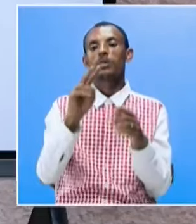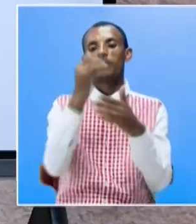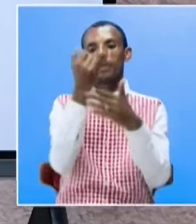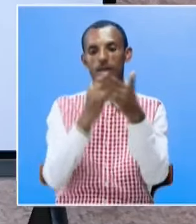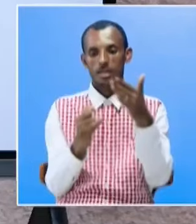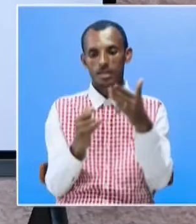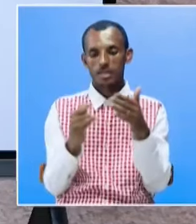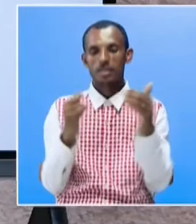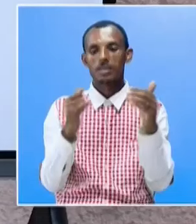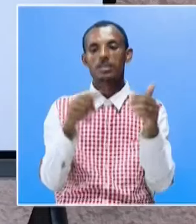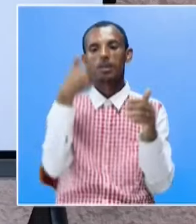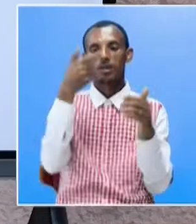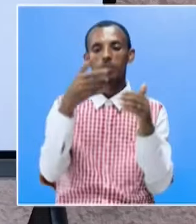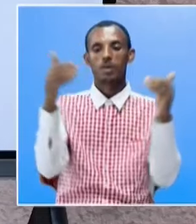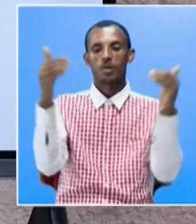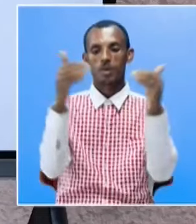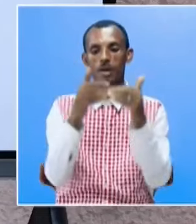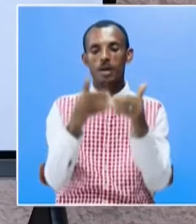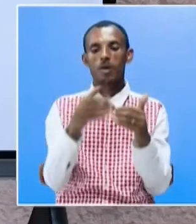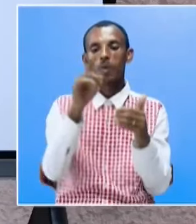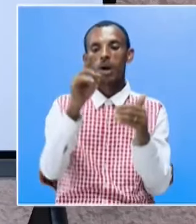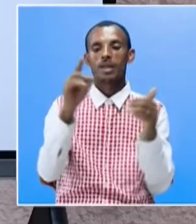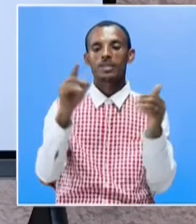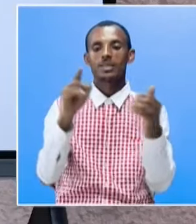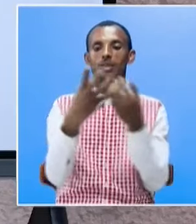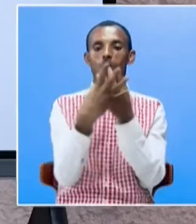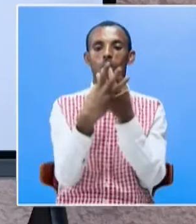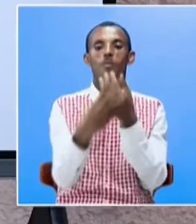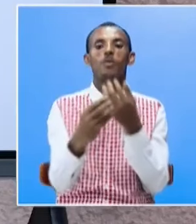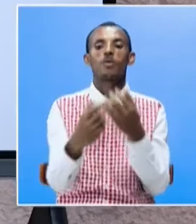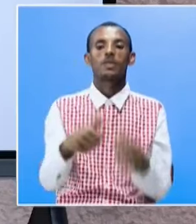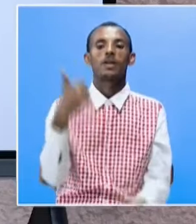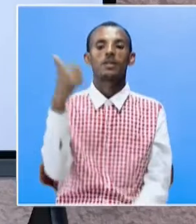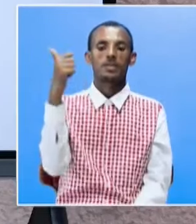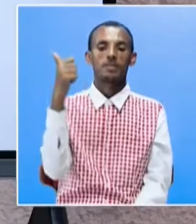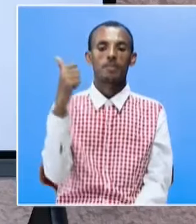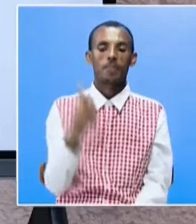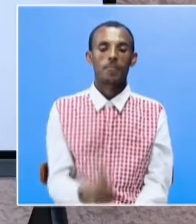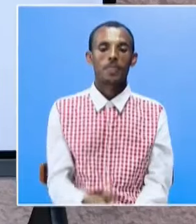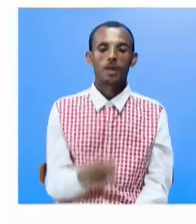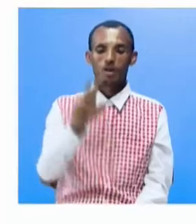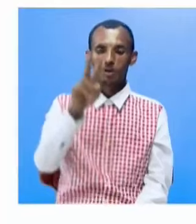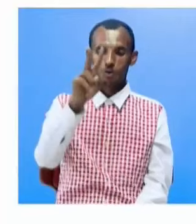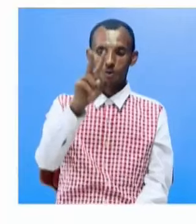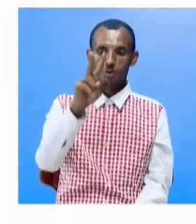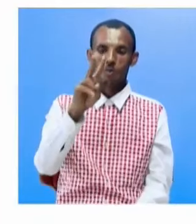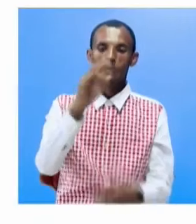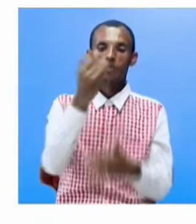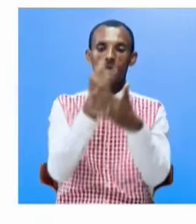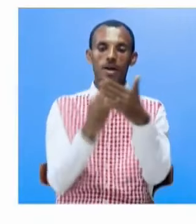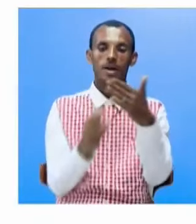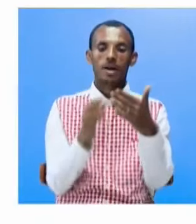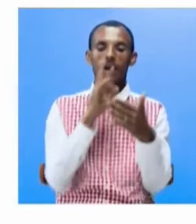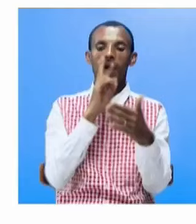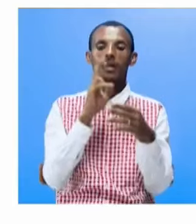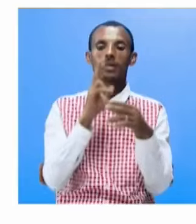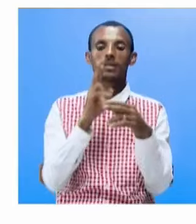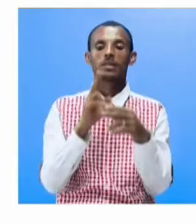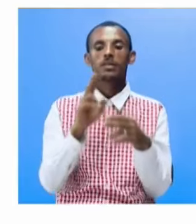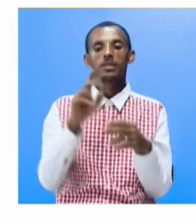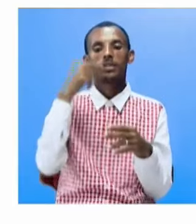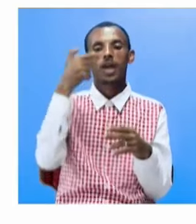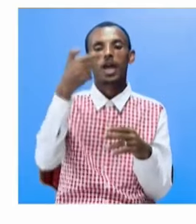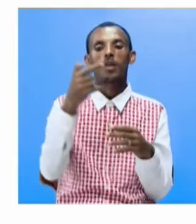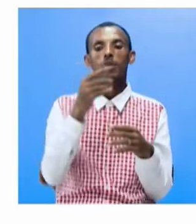congruent. One is the exact copy of the other. So two figures are said to be congruent.